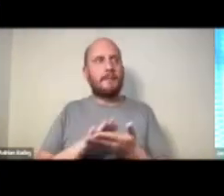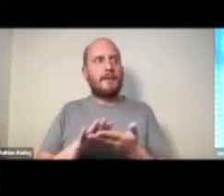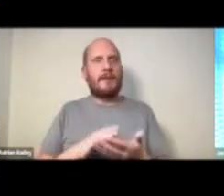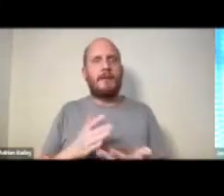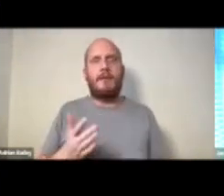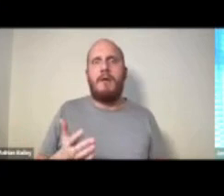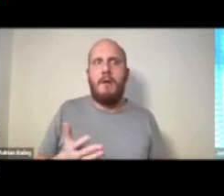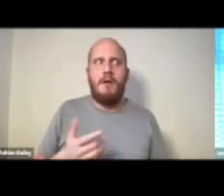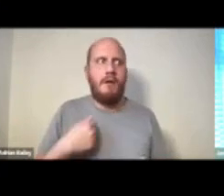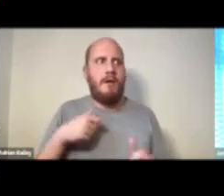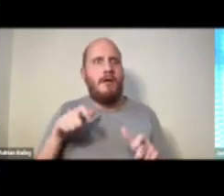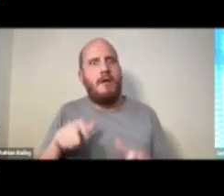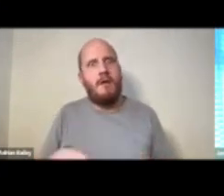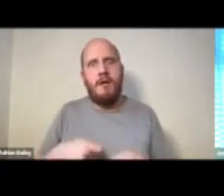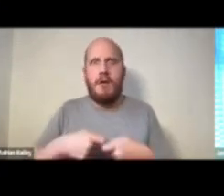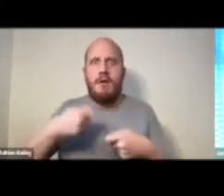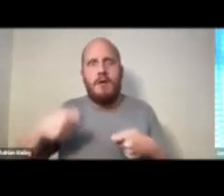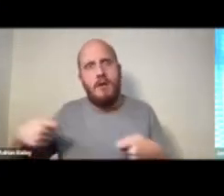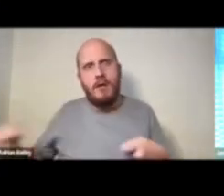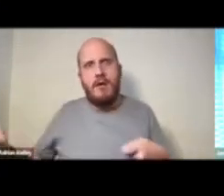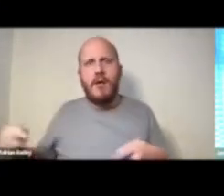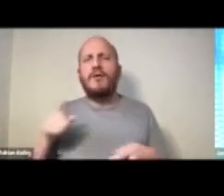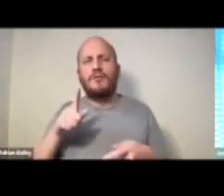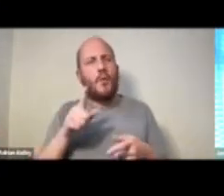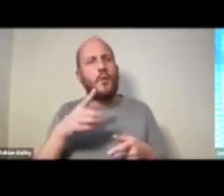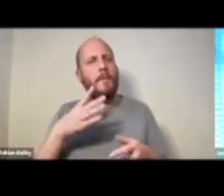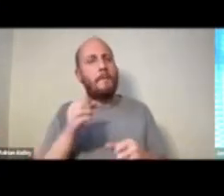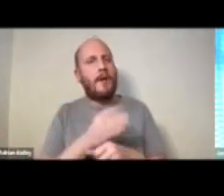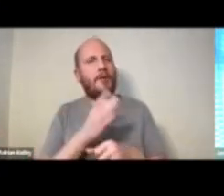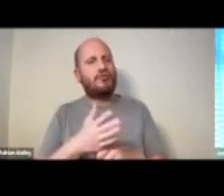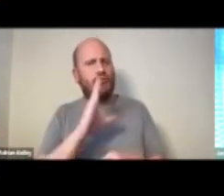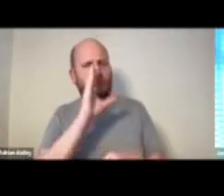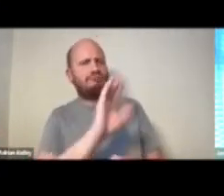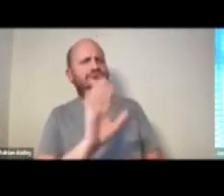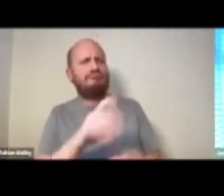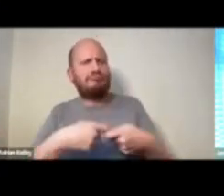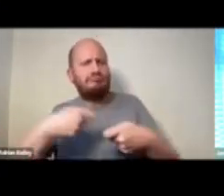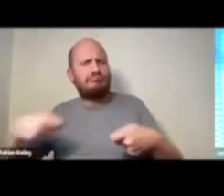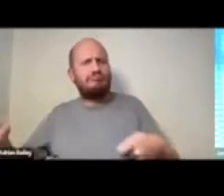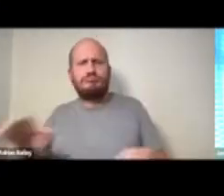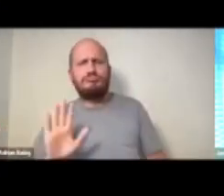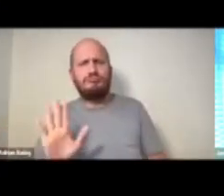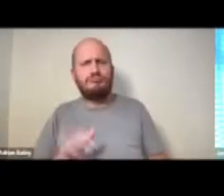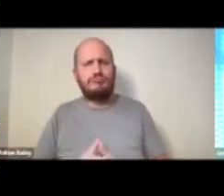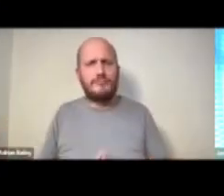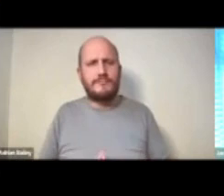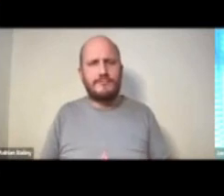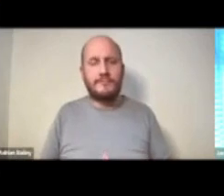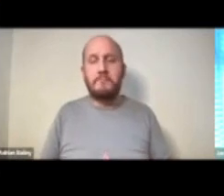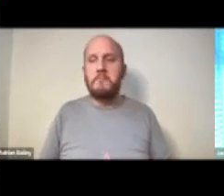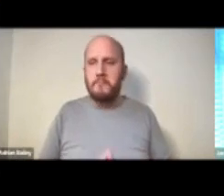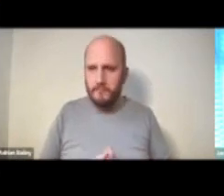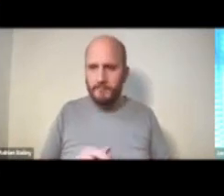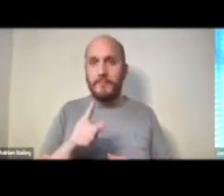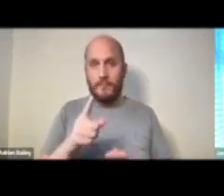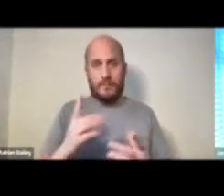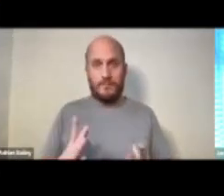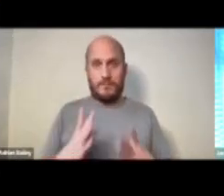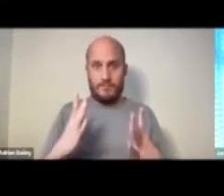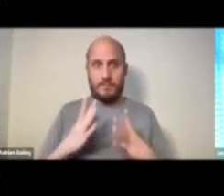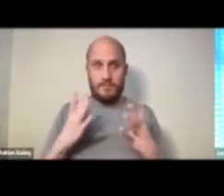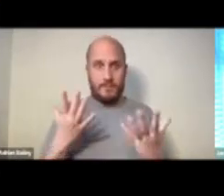you for ages. So you just need to balance that. You want to make sure that you're prepared for your